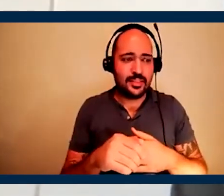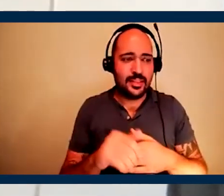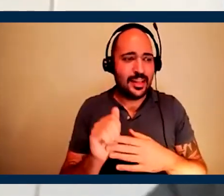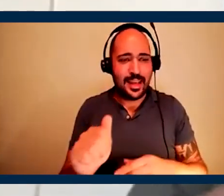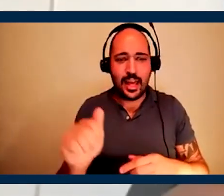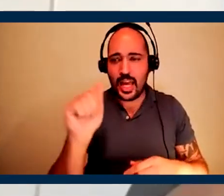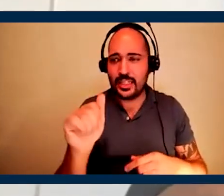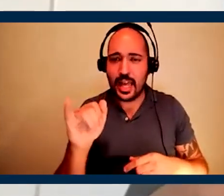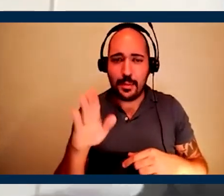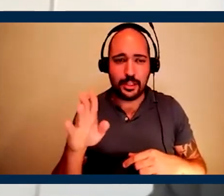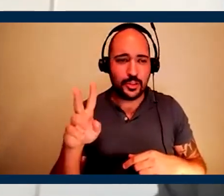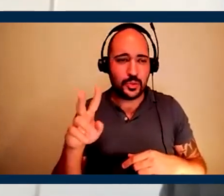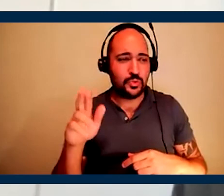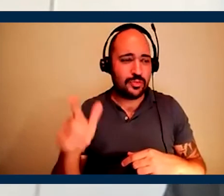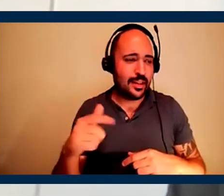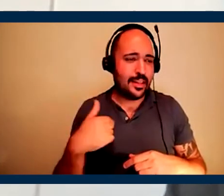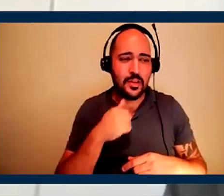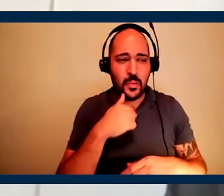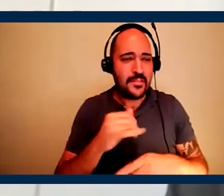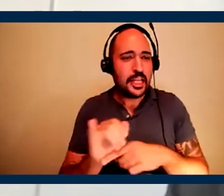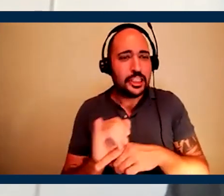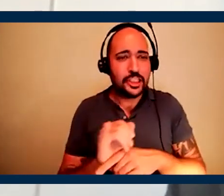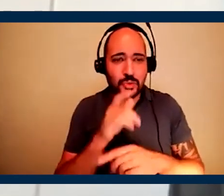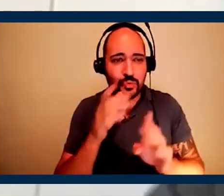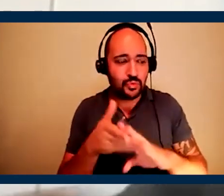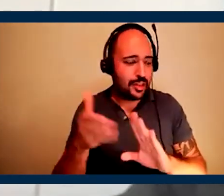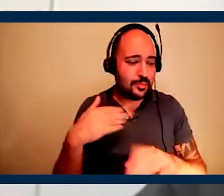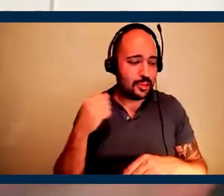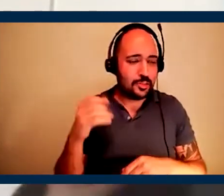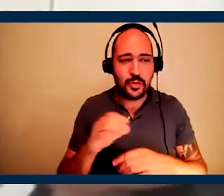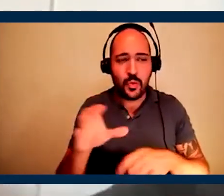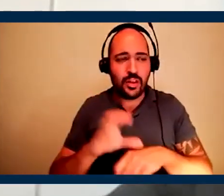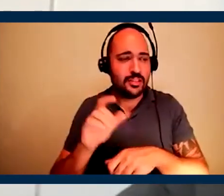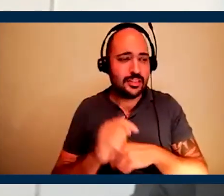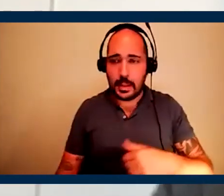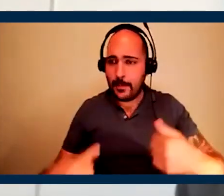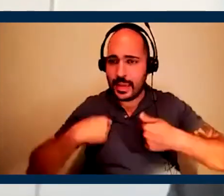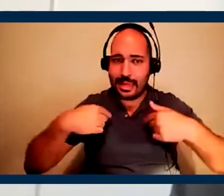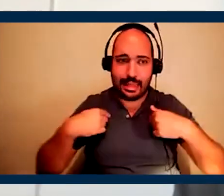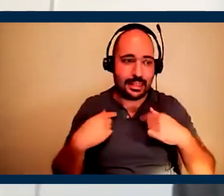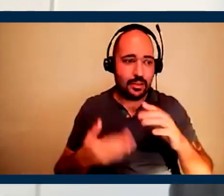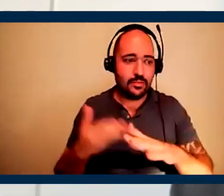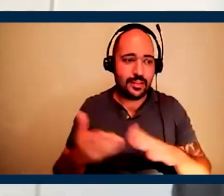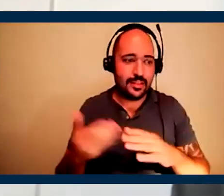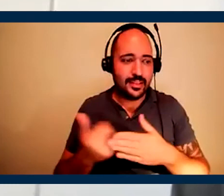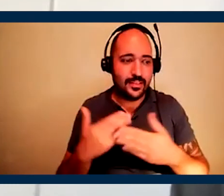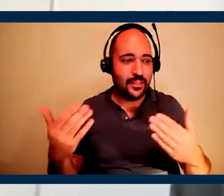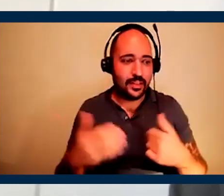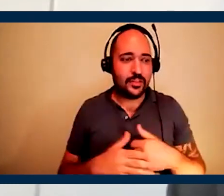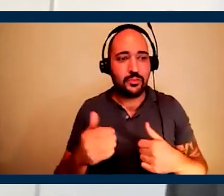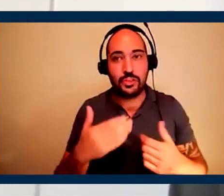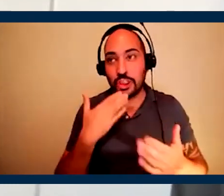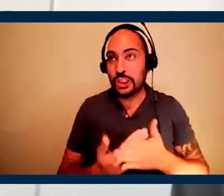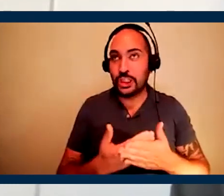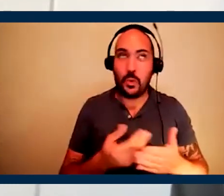I don't have an intern who runs my social media. There's no consultant. It's actually me, which is good or